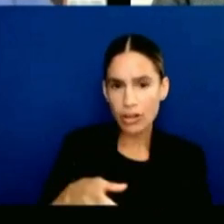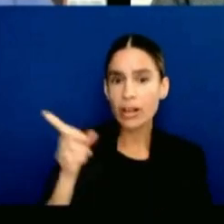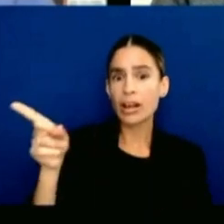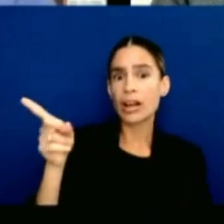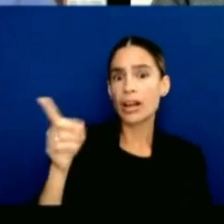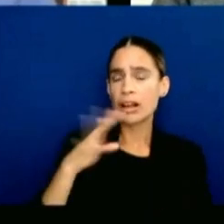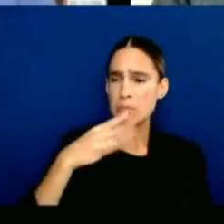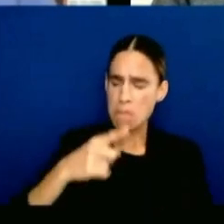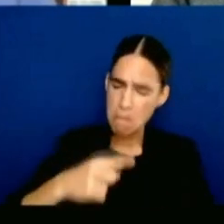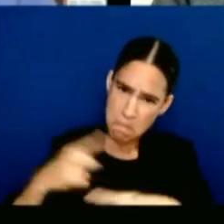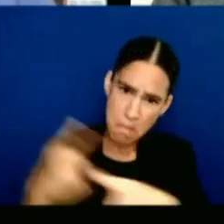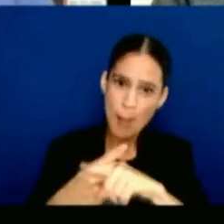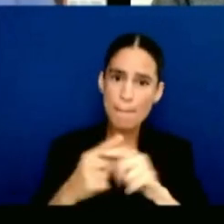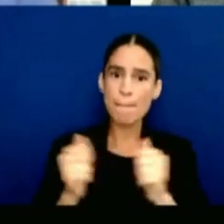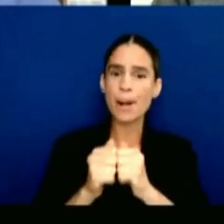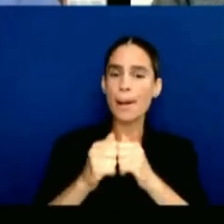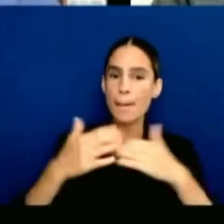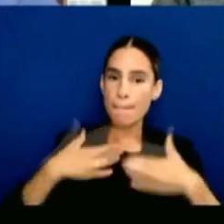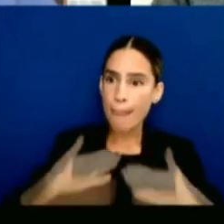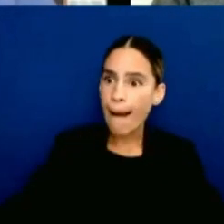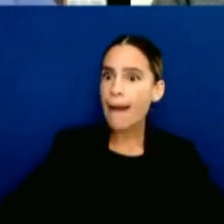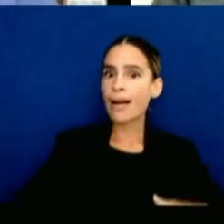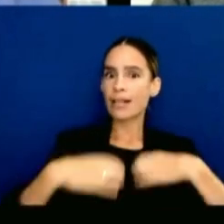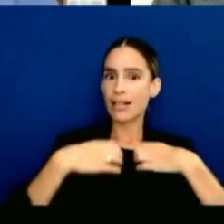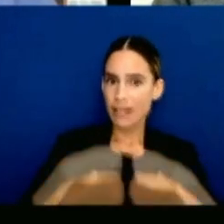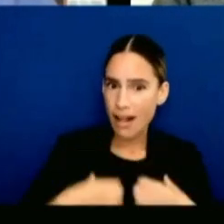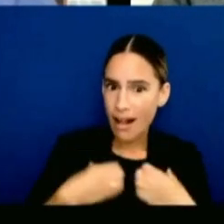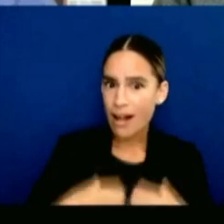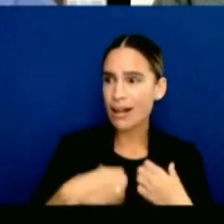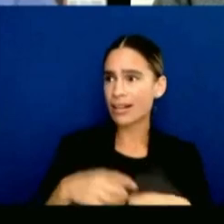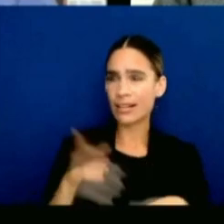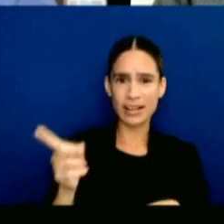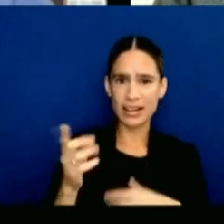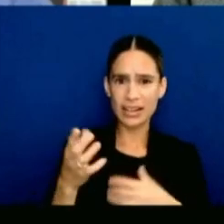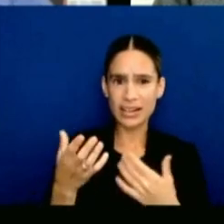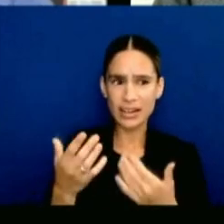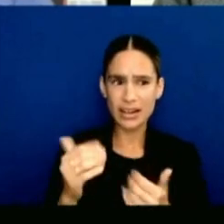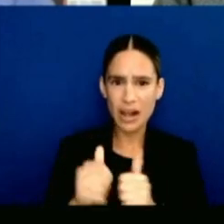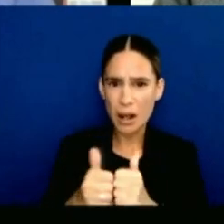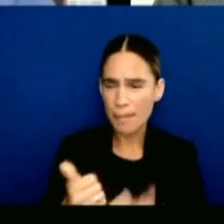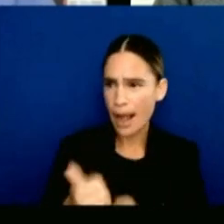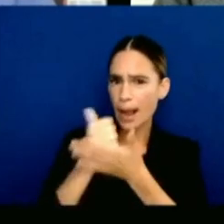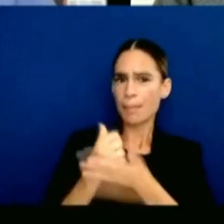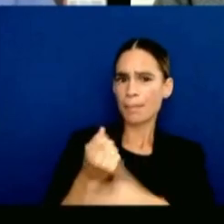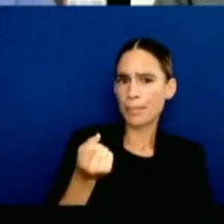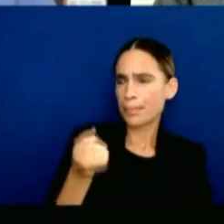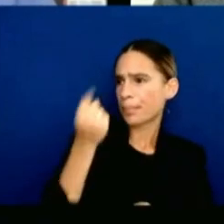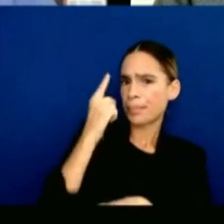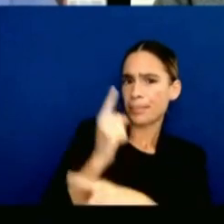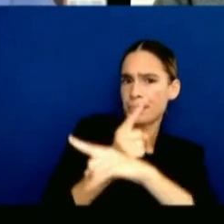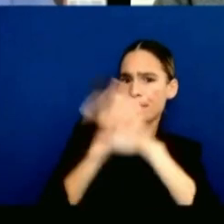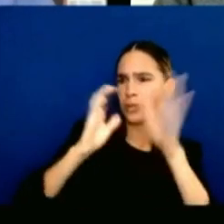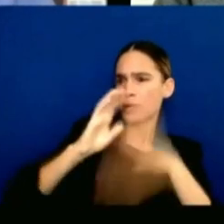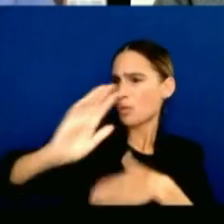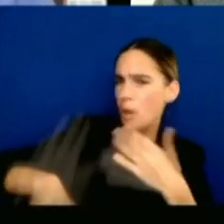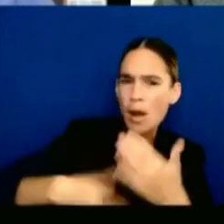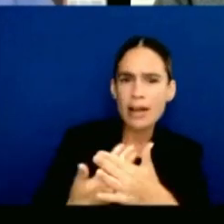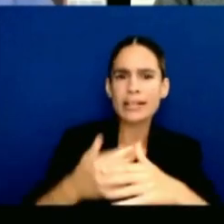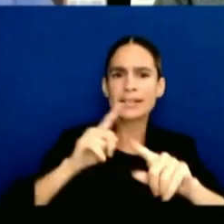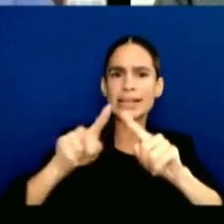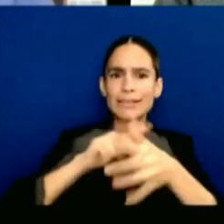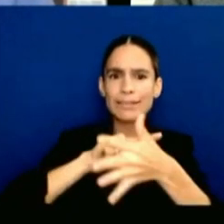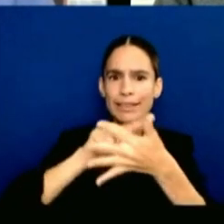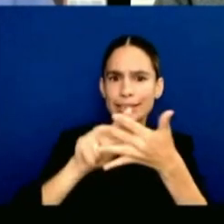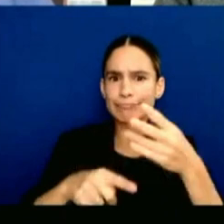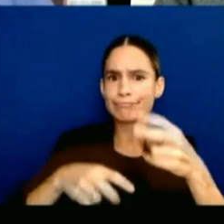well, just by providing a blood thinner. All of these pieces of the puzzle coming together over the course of several months and leading to